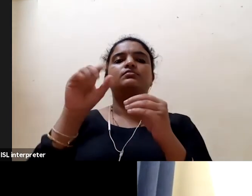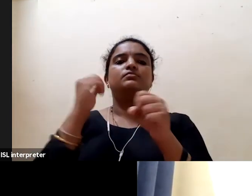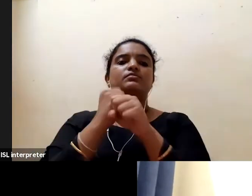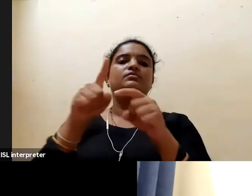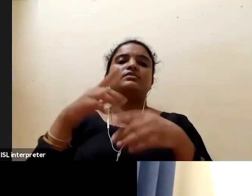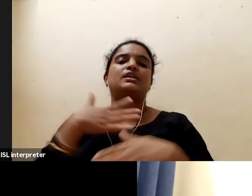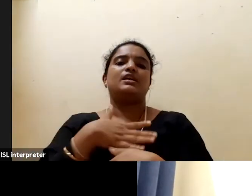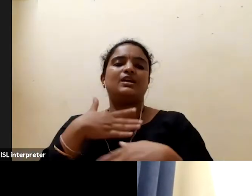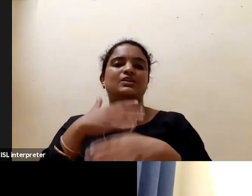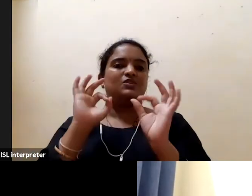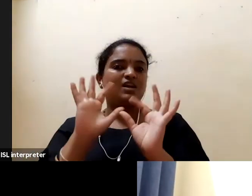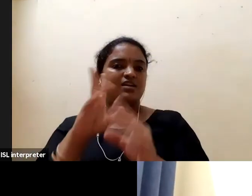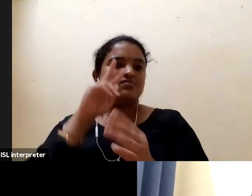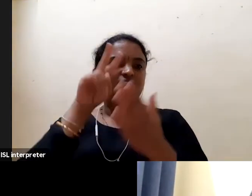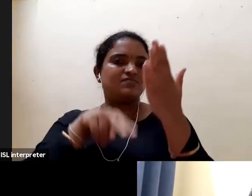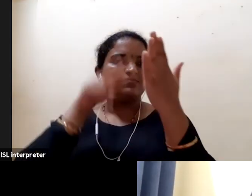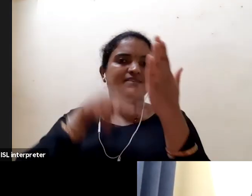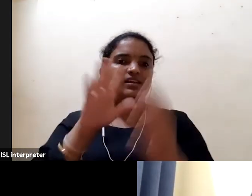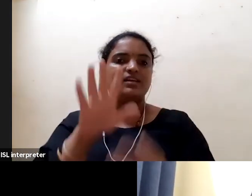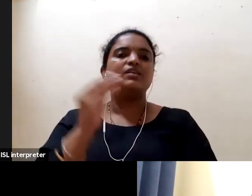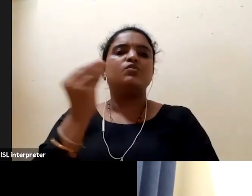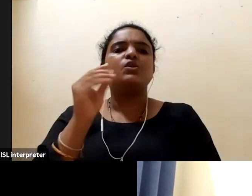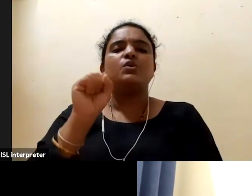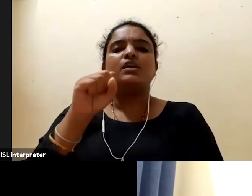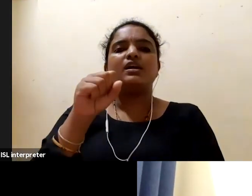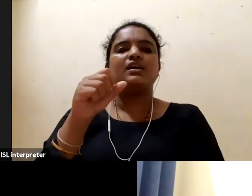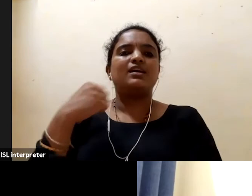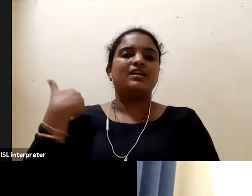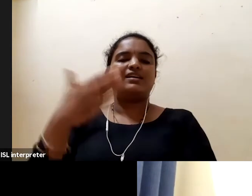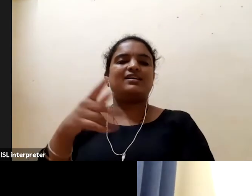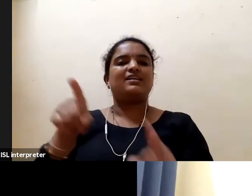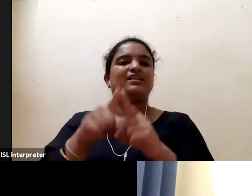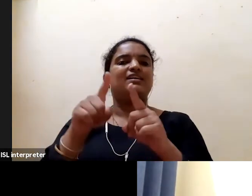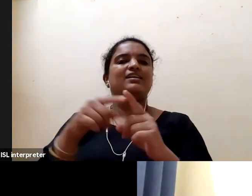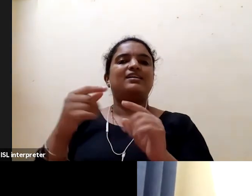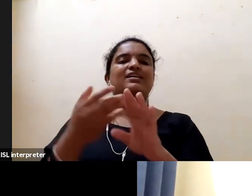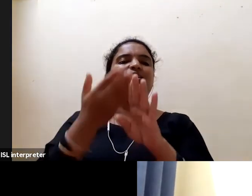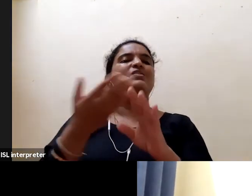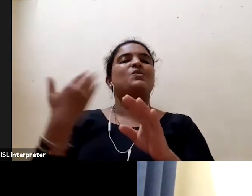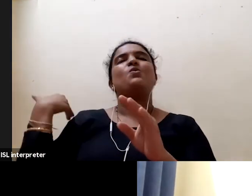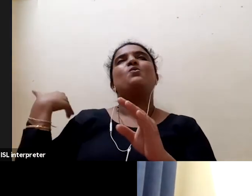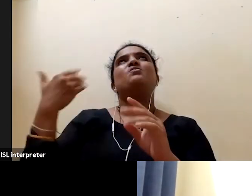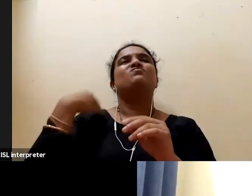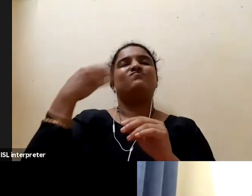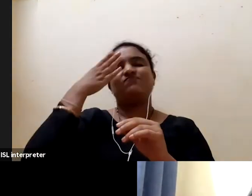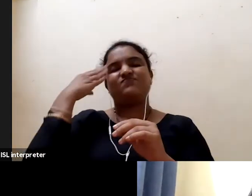enjoy? Blogs, quite a few, but off late, even I've been lagging behind on my blog